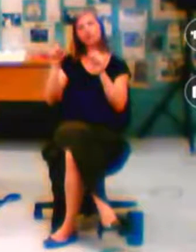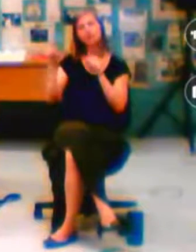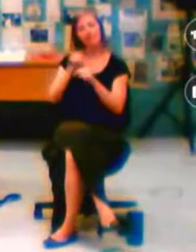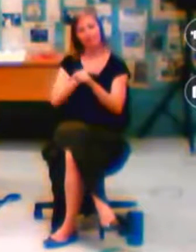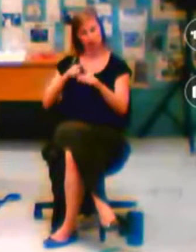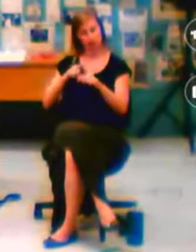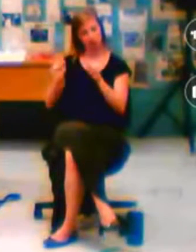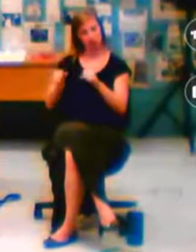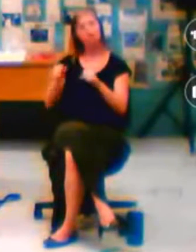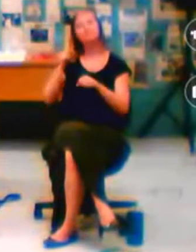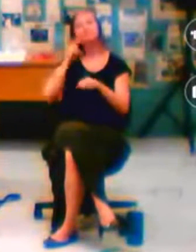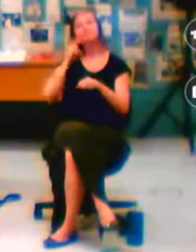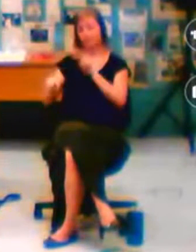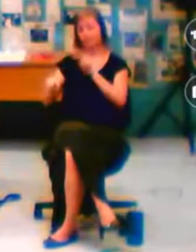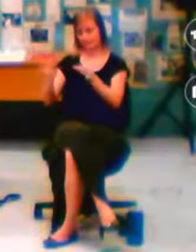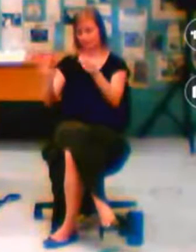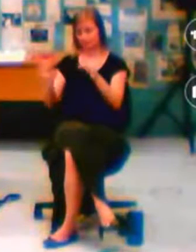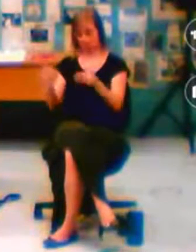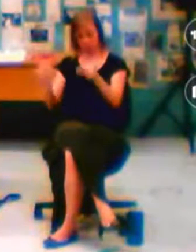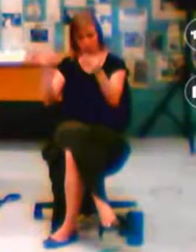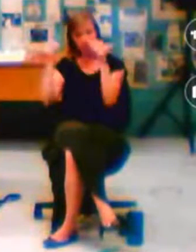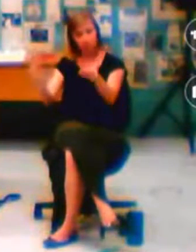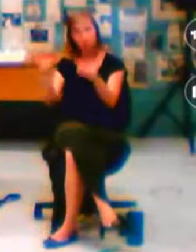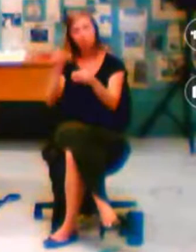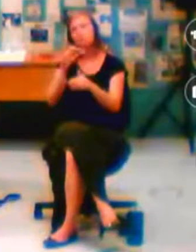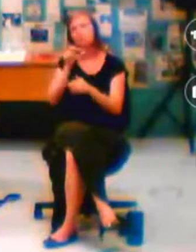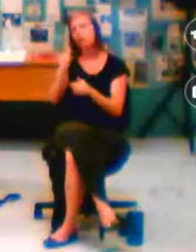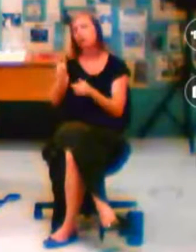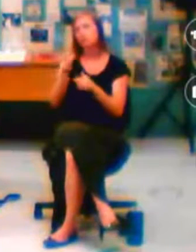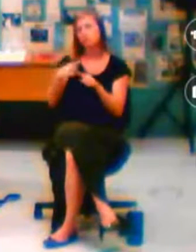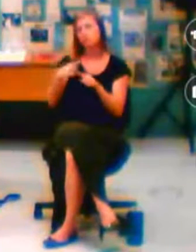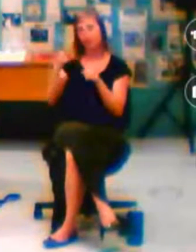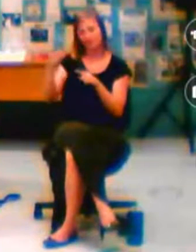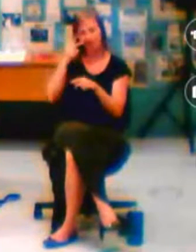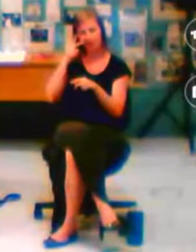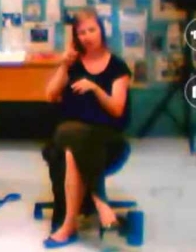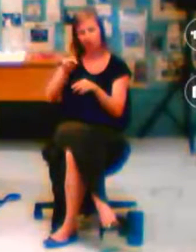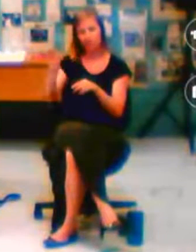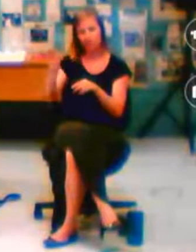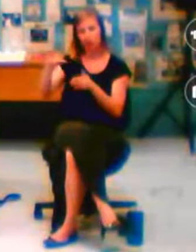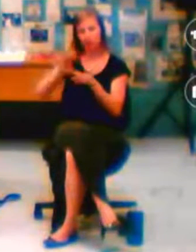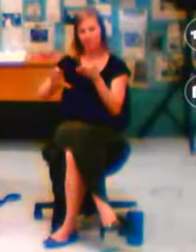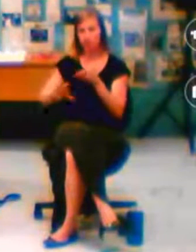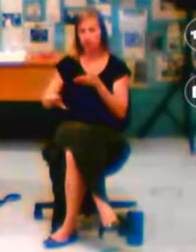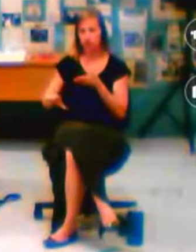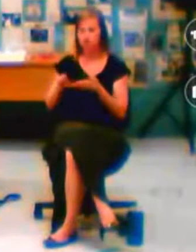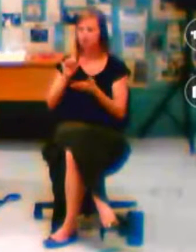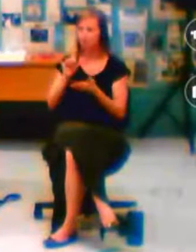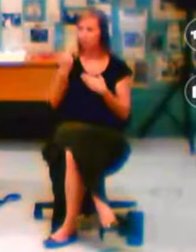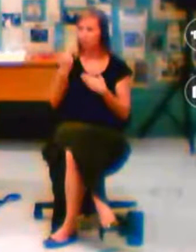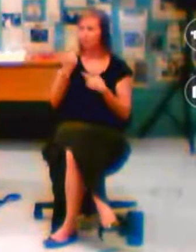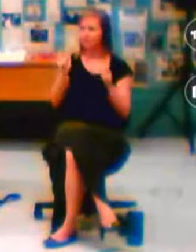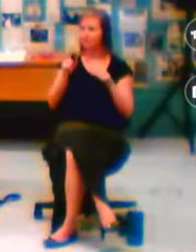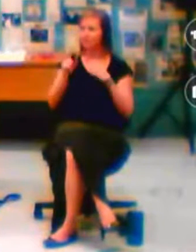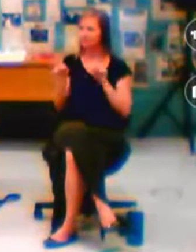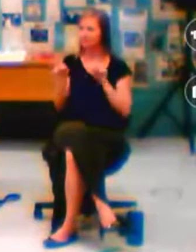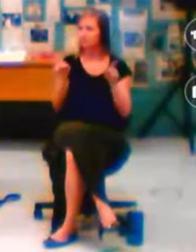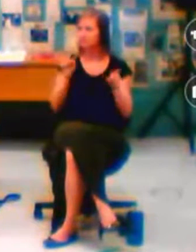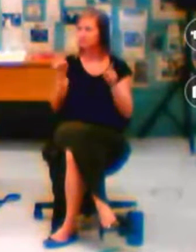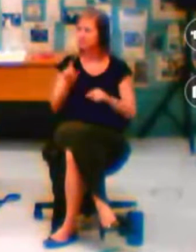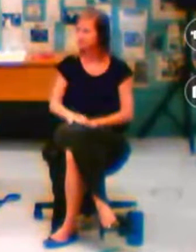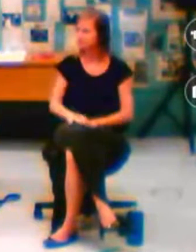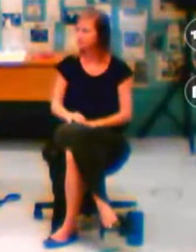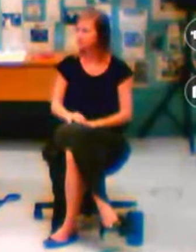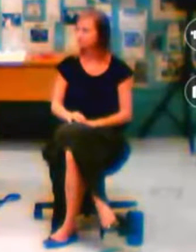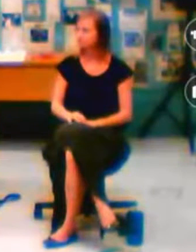for a second, in the board's judgment, the finances are not there. In Vermont, there was an outsider, the governor could decide, the legislature could decide whether